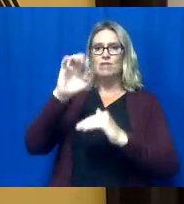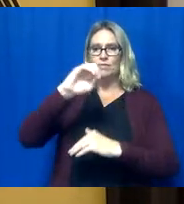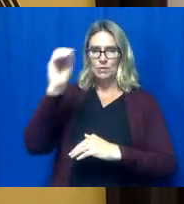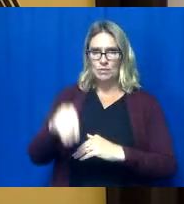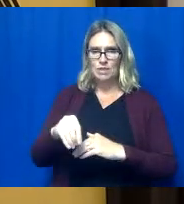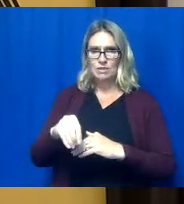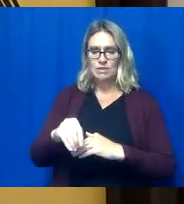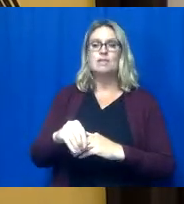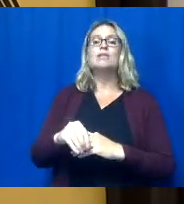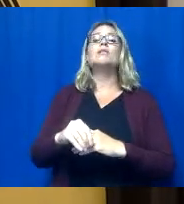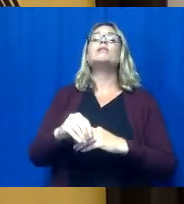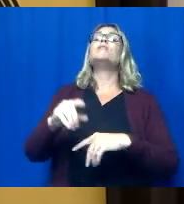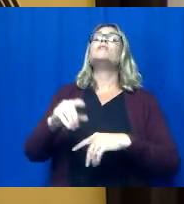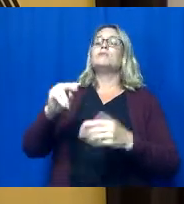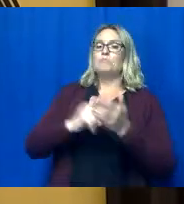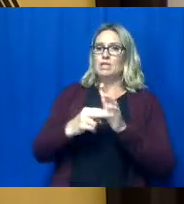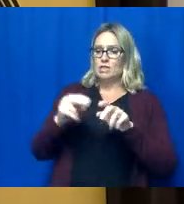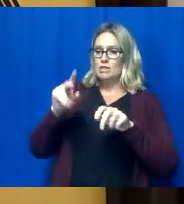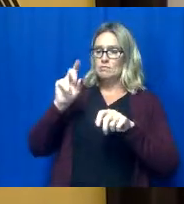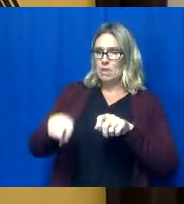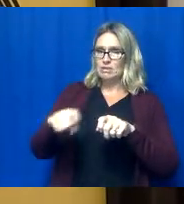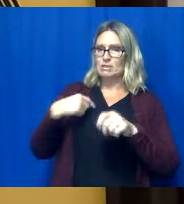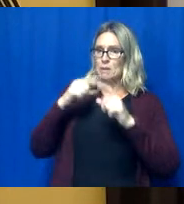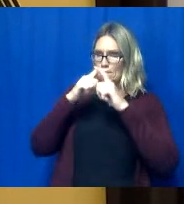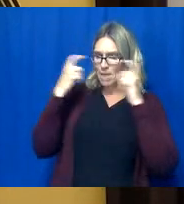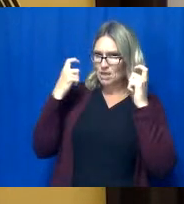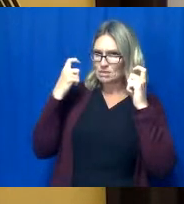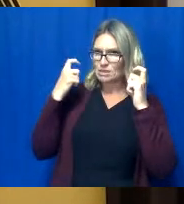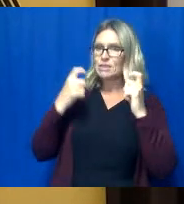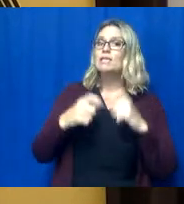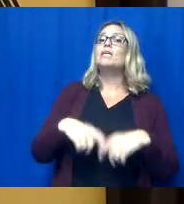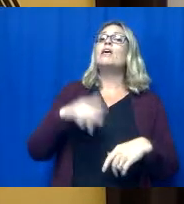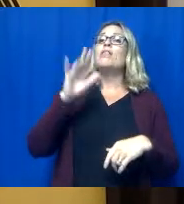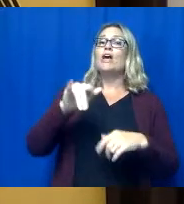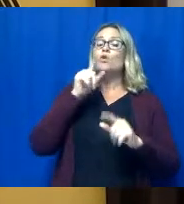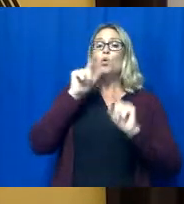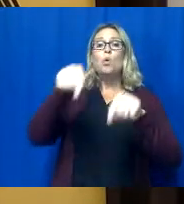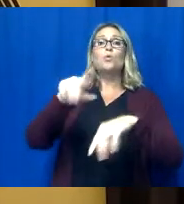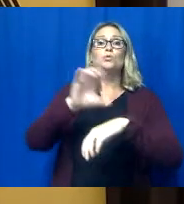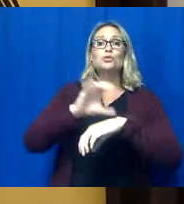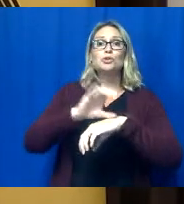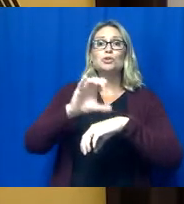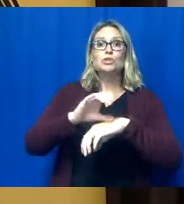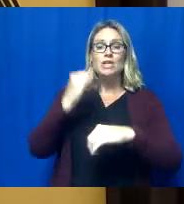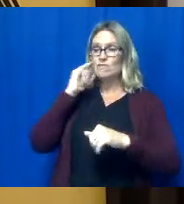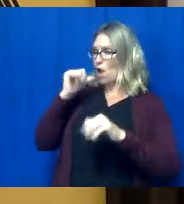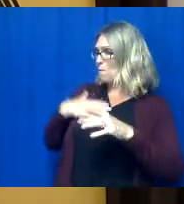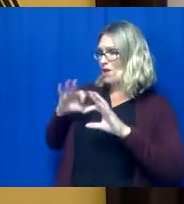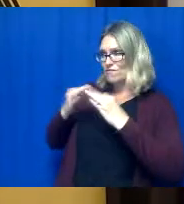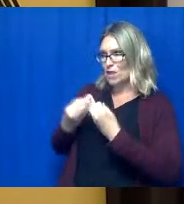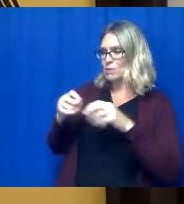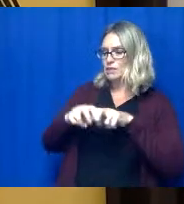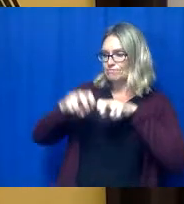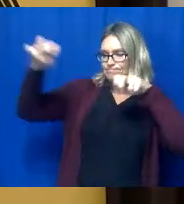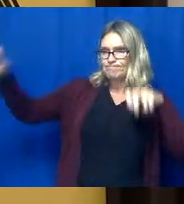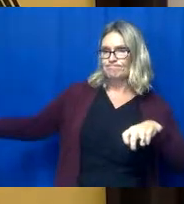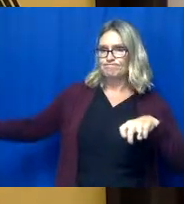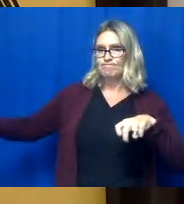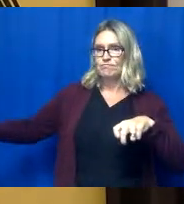masks, maintaining 2 meters of physical distance between attendees from different households, no congregational